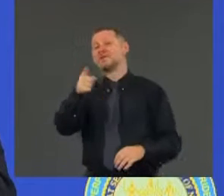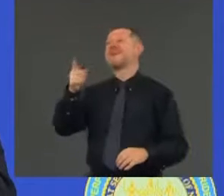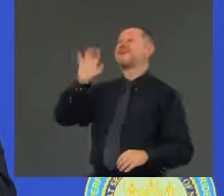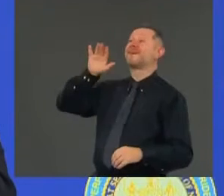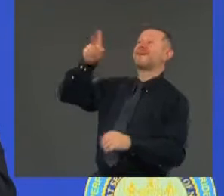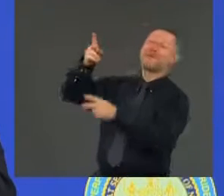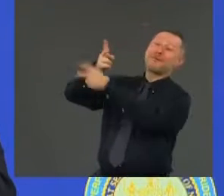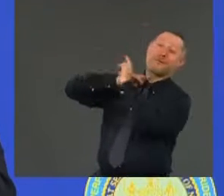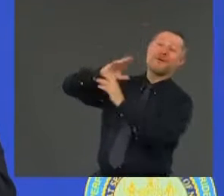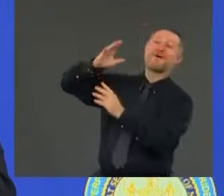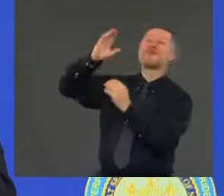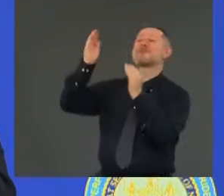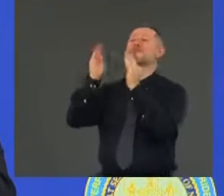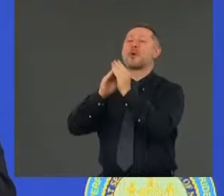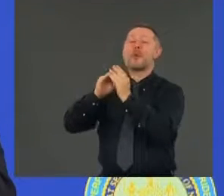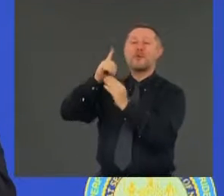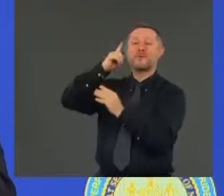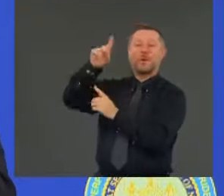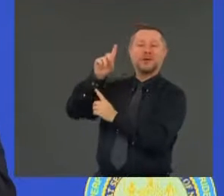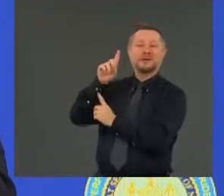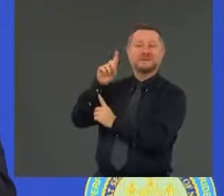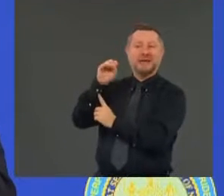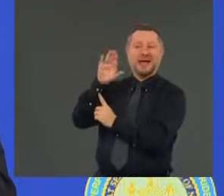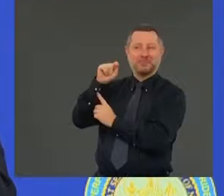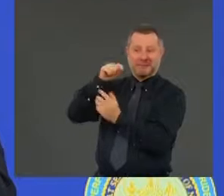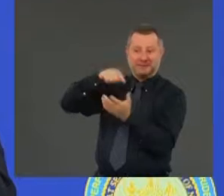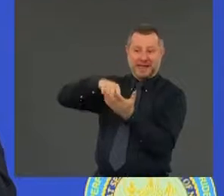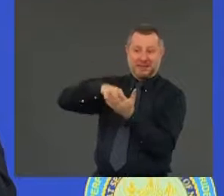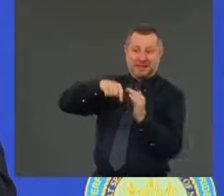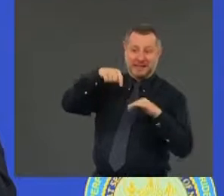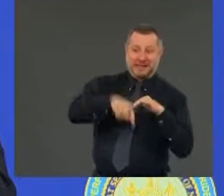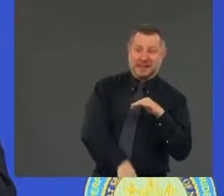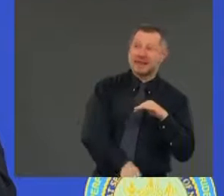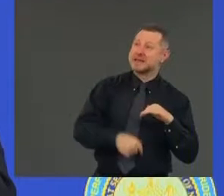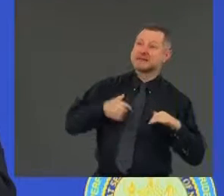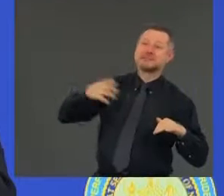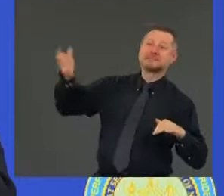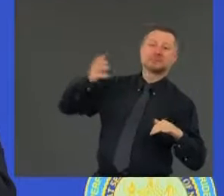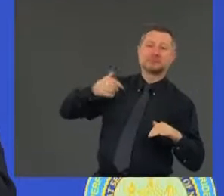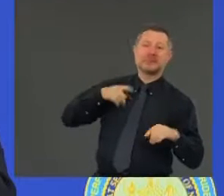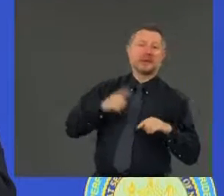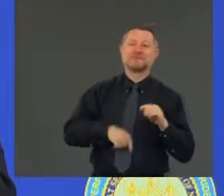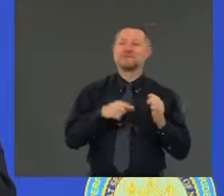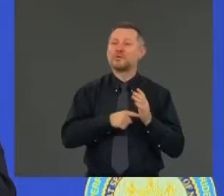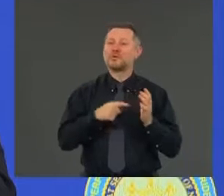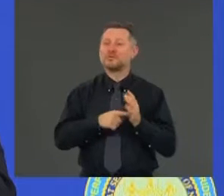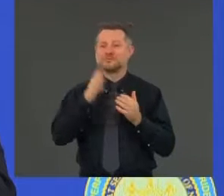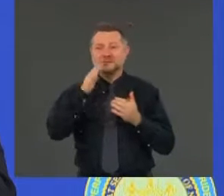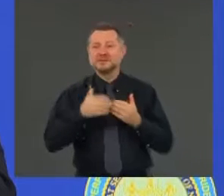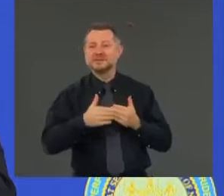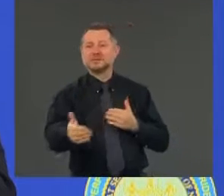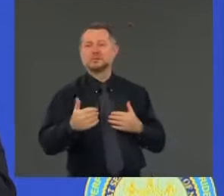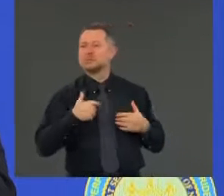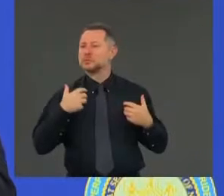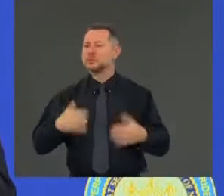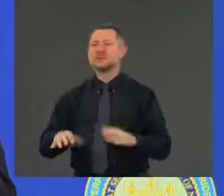can pay going forward. And we don't want to create a situation where the state or any local